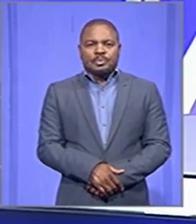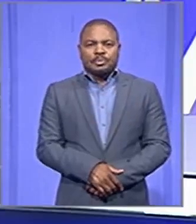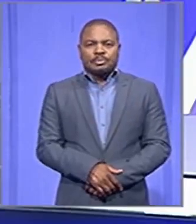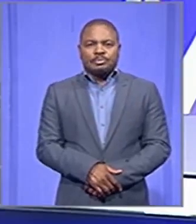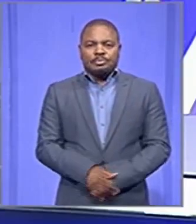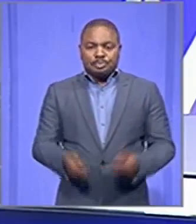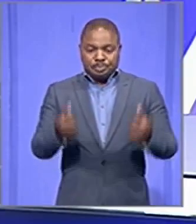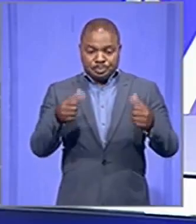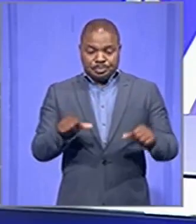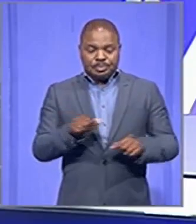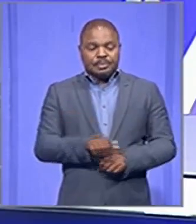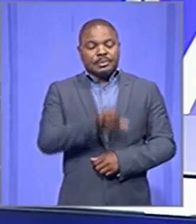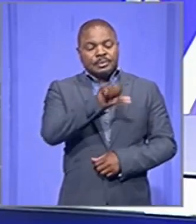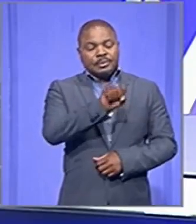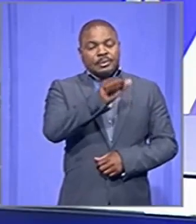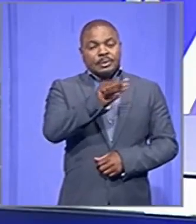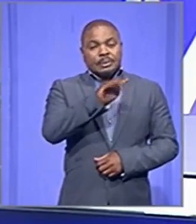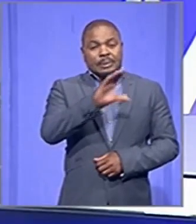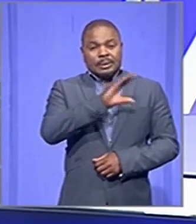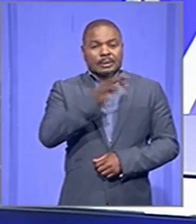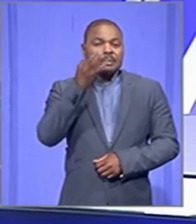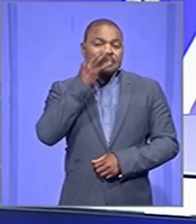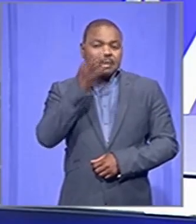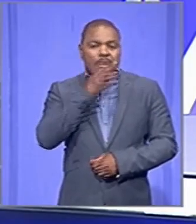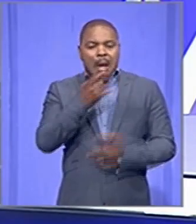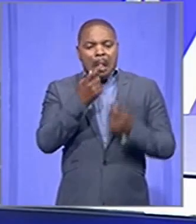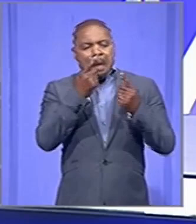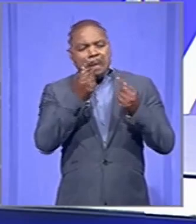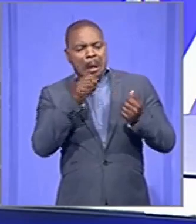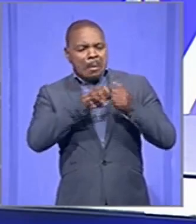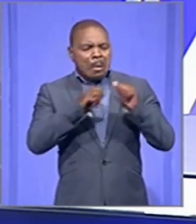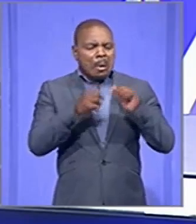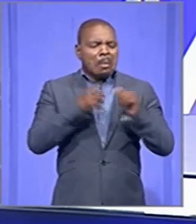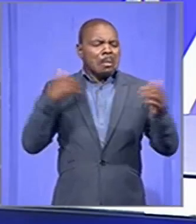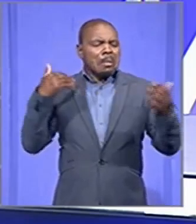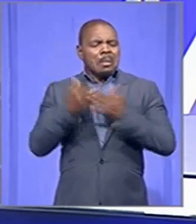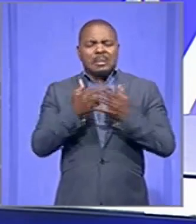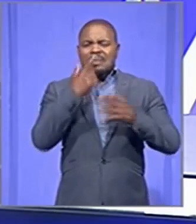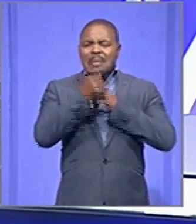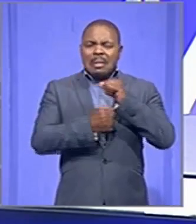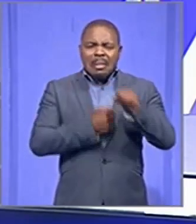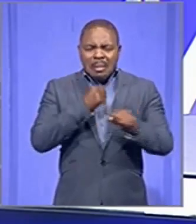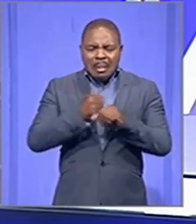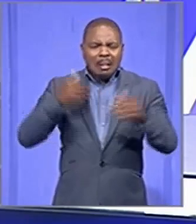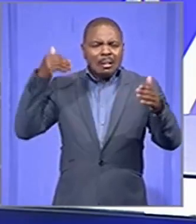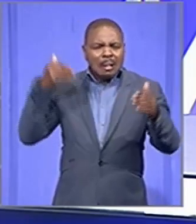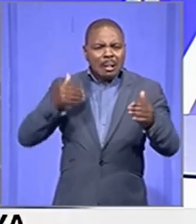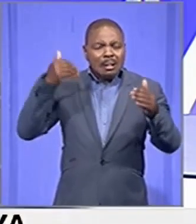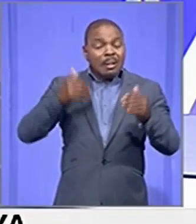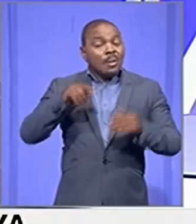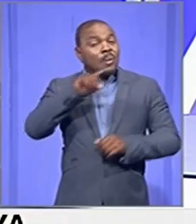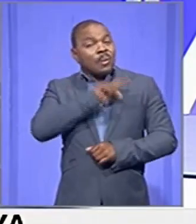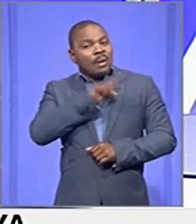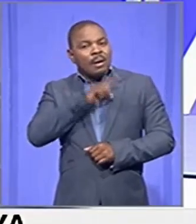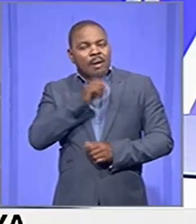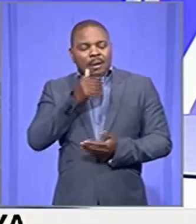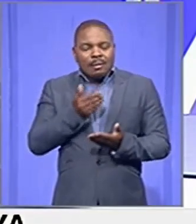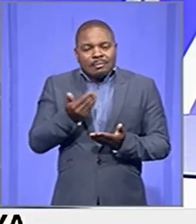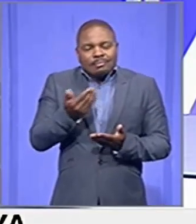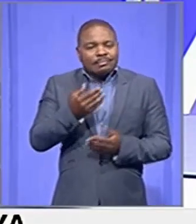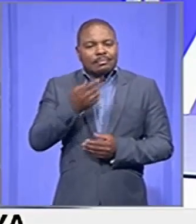Ka ho le leng SABC e re mathata yona a ditjhelete a nkileng dilemo tse supileng ka tatellano a bakile ko fokotseha ha kuno ya